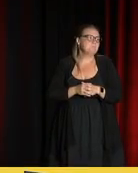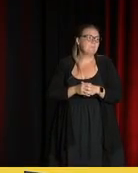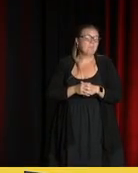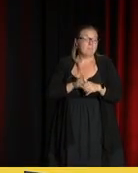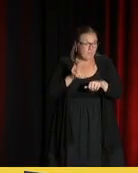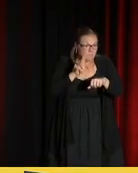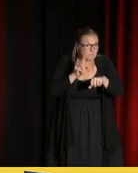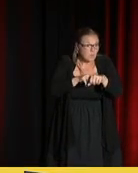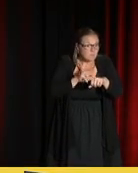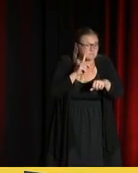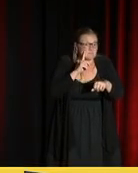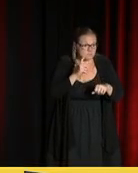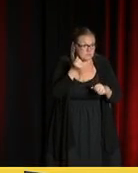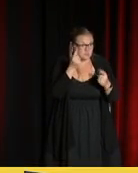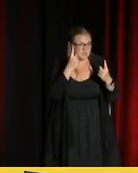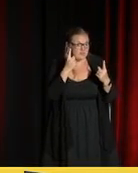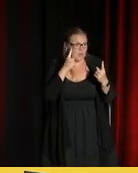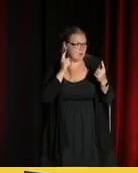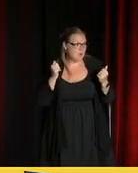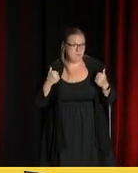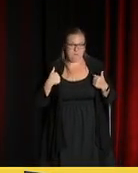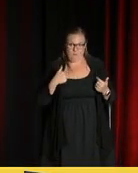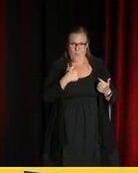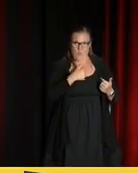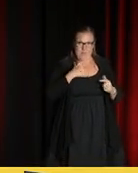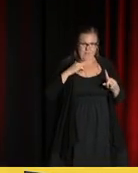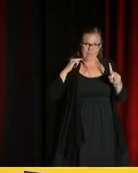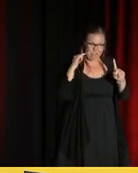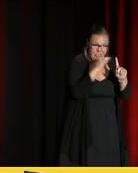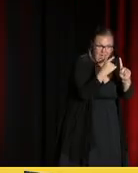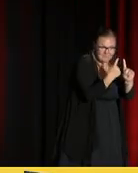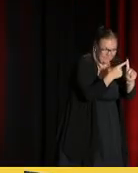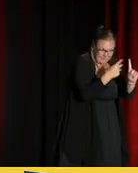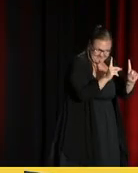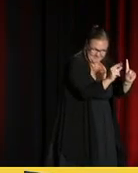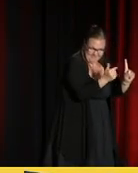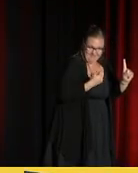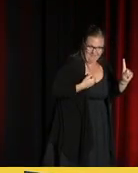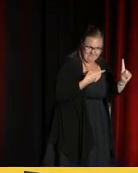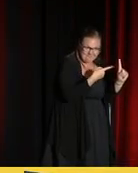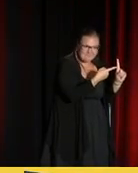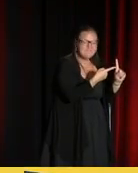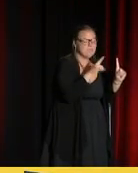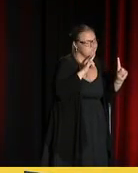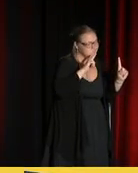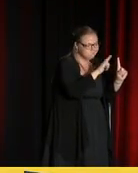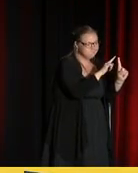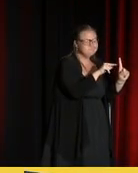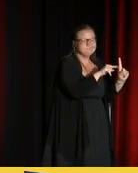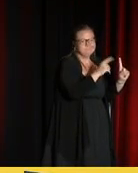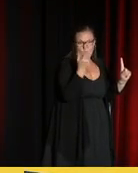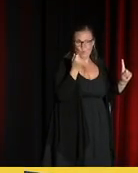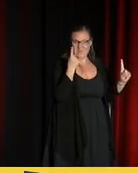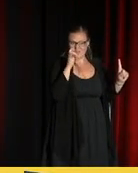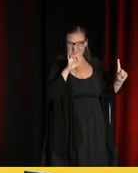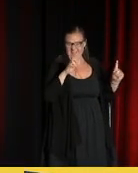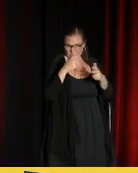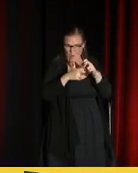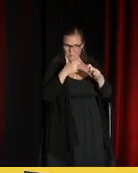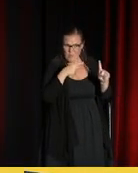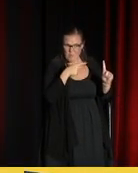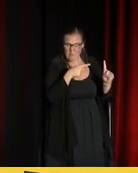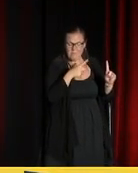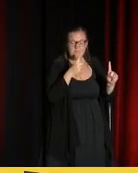Of course, for all of us who love someone with a disability, we understand that problem.